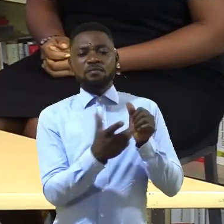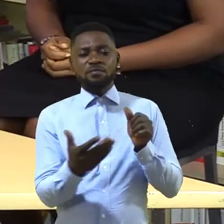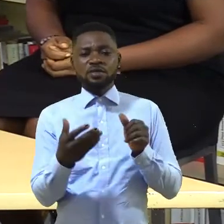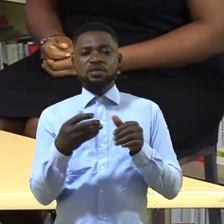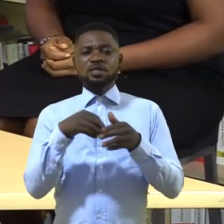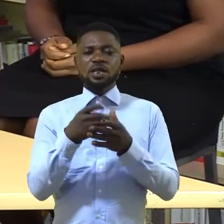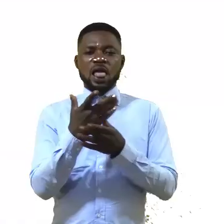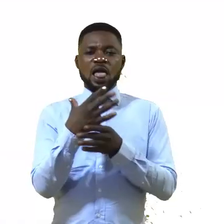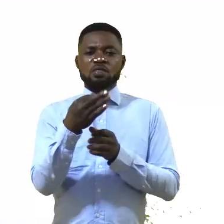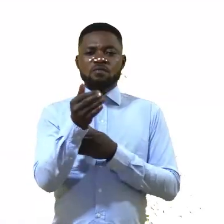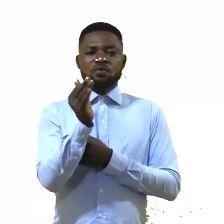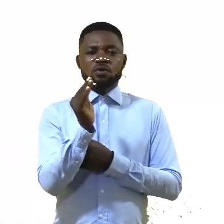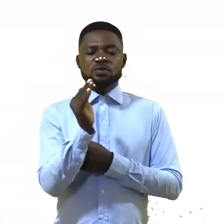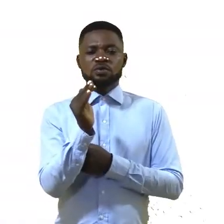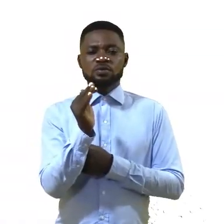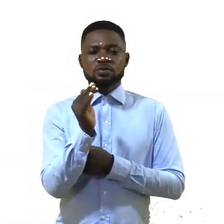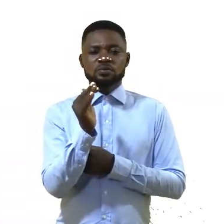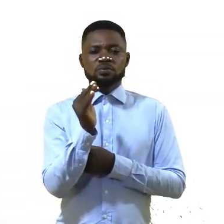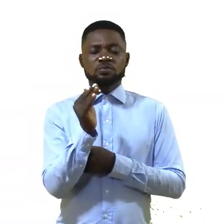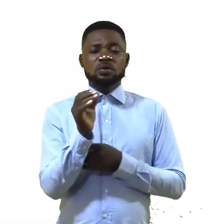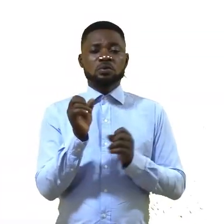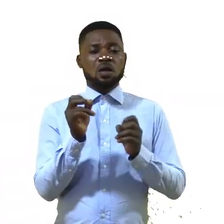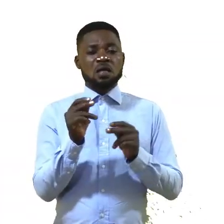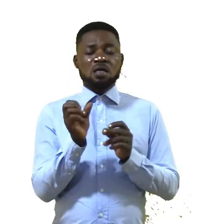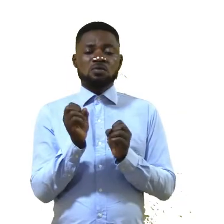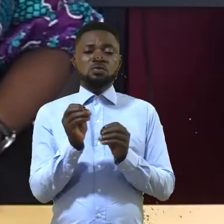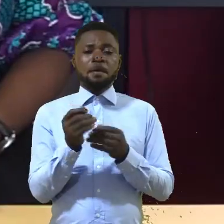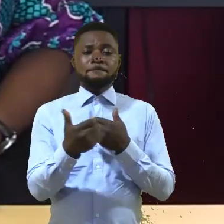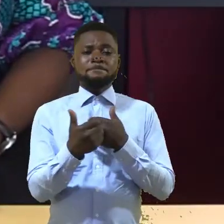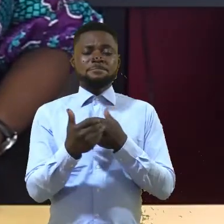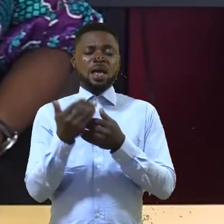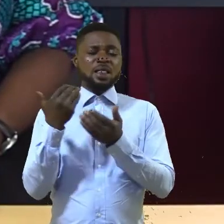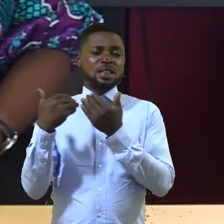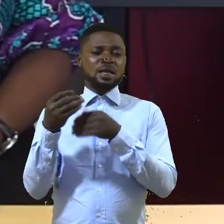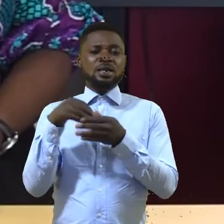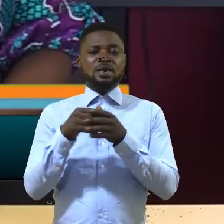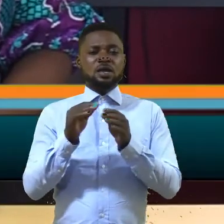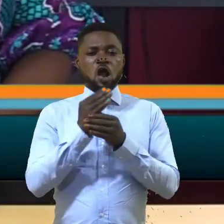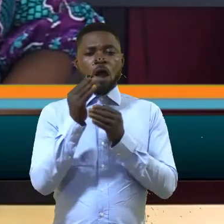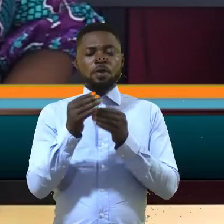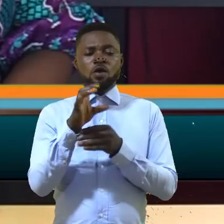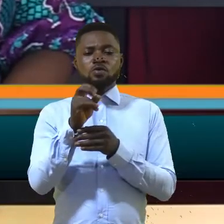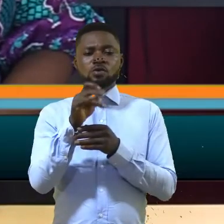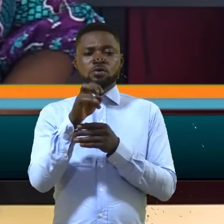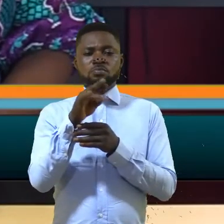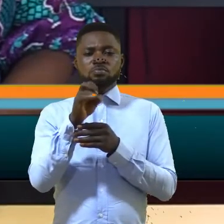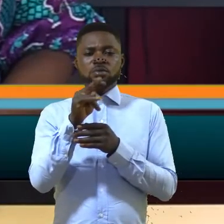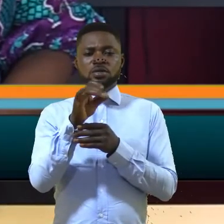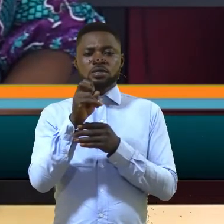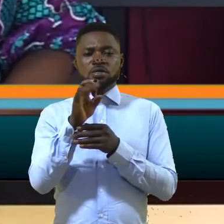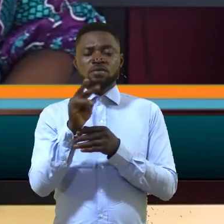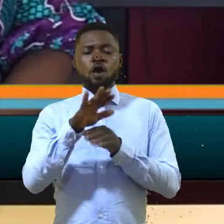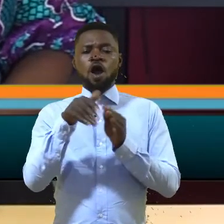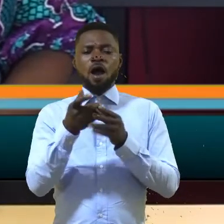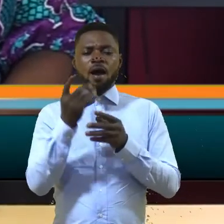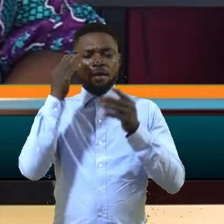into the hands of God. Keep it on, girl. Okay, so back then in comprehensive, a whole lot of memories are